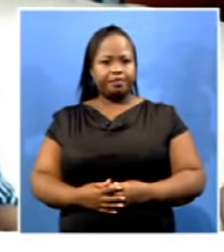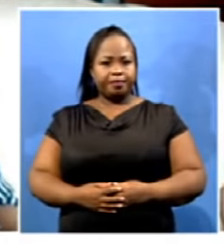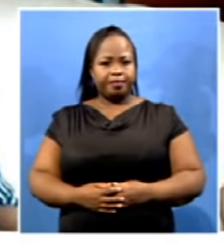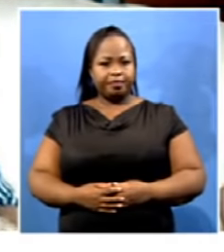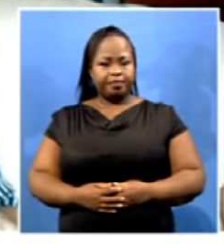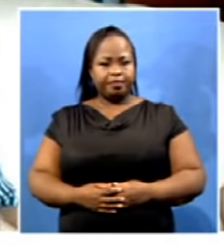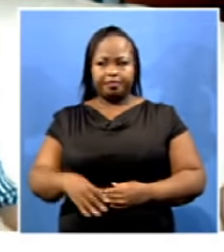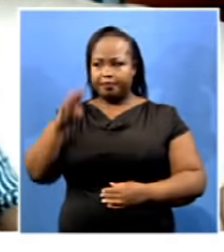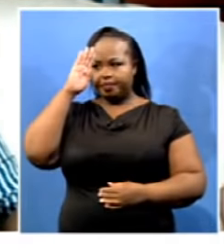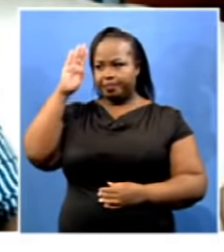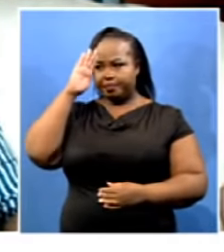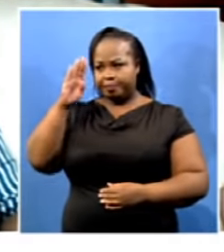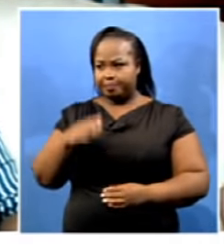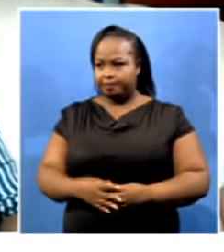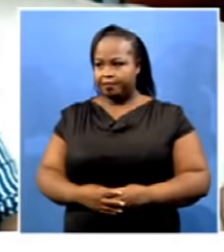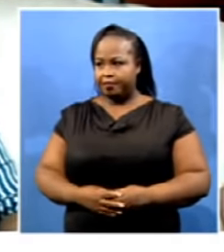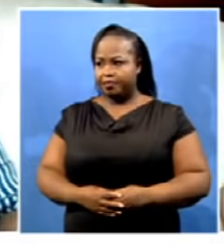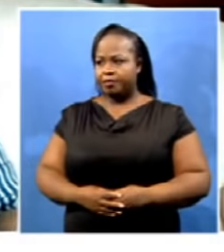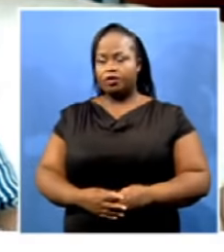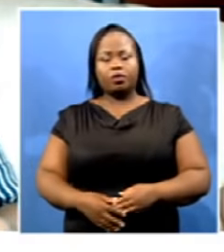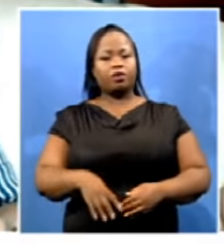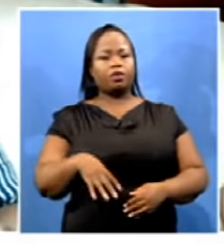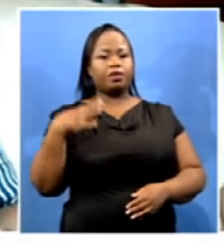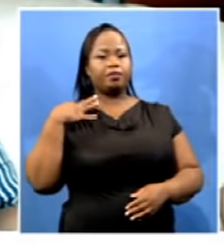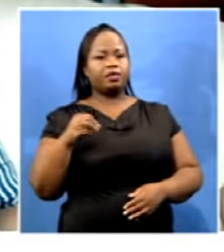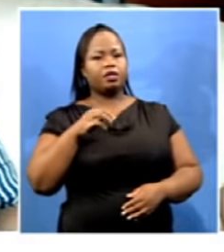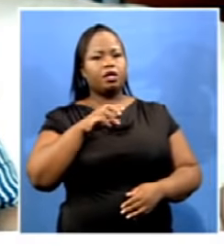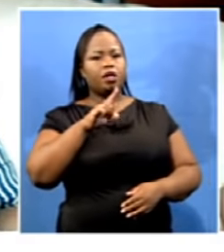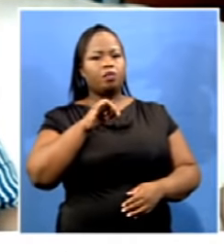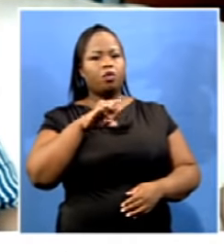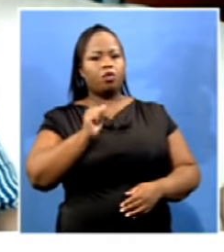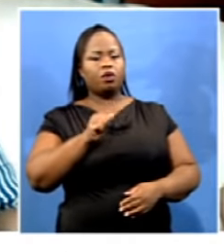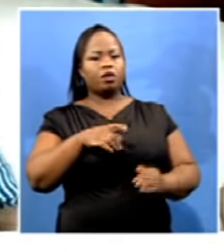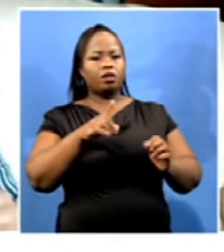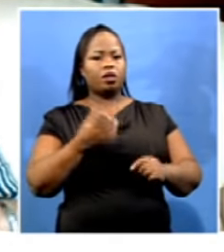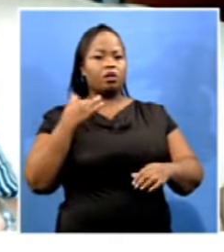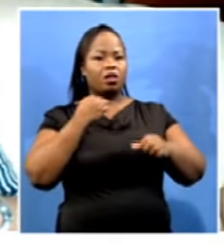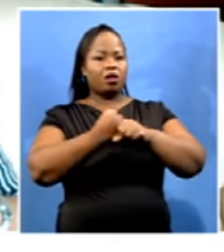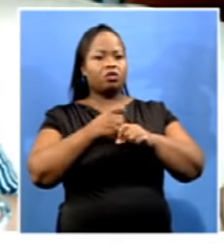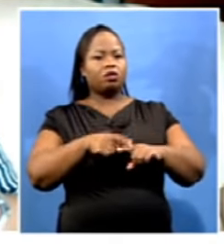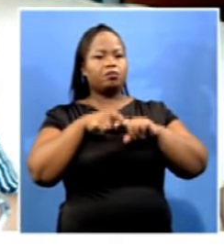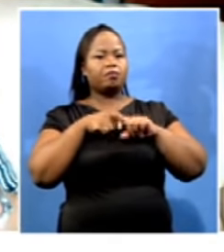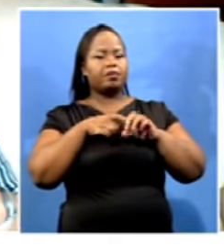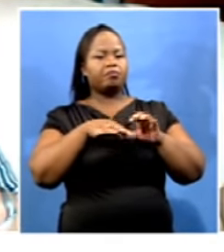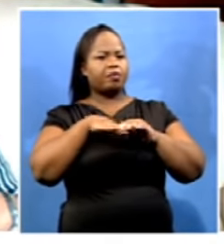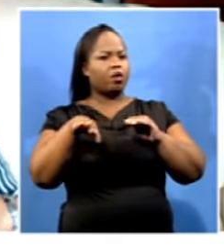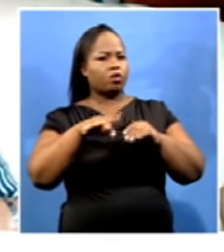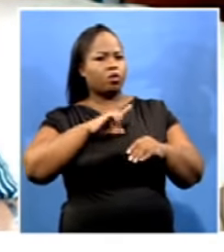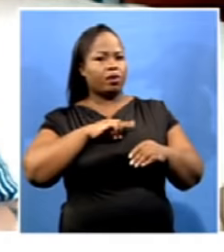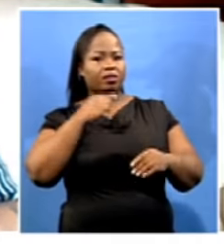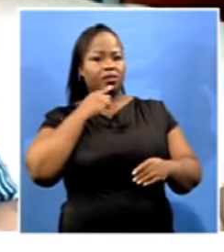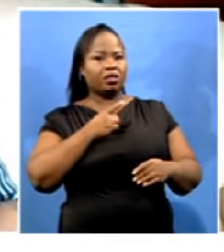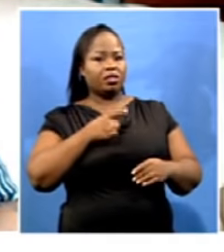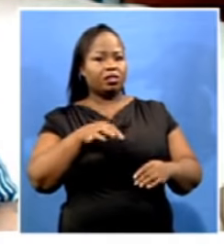Leah. So Minister Lamola put Hewitt's parole process on hold last year because he said it was critical that the justice